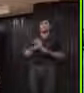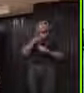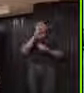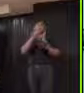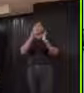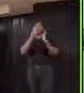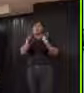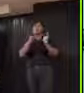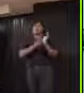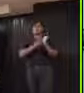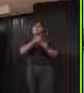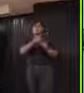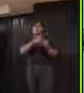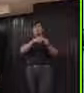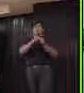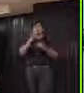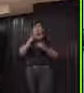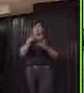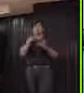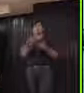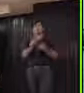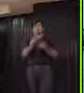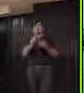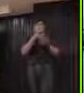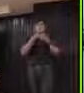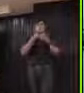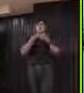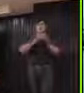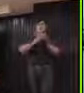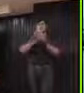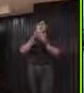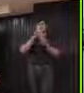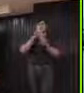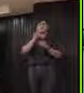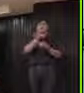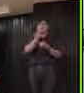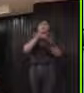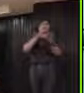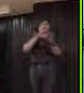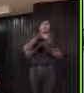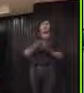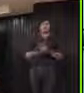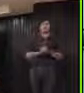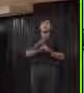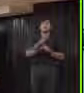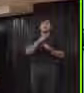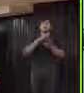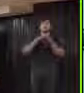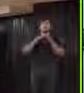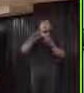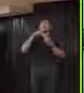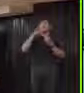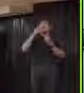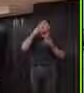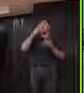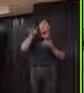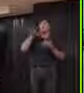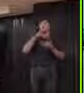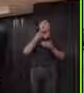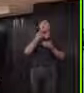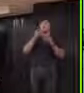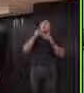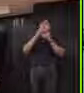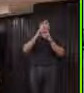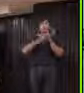Zoom. I think there are several questions on Zoom. So Keshav, you could read out a question from Zoom. So this is a question to Mr. Datar from Divya